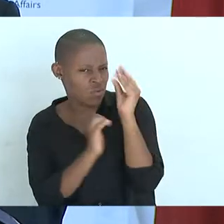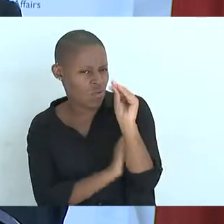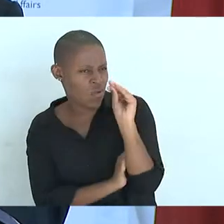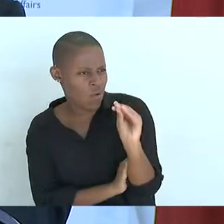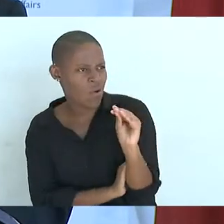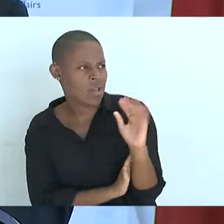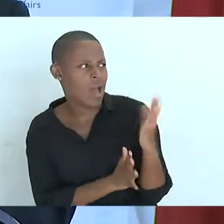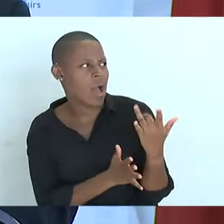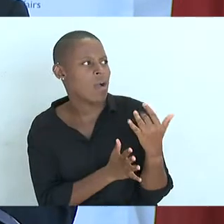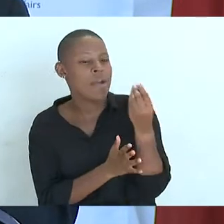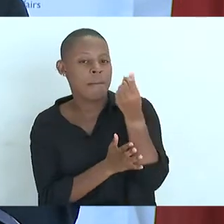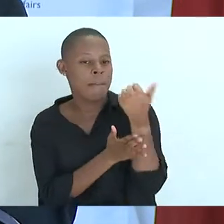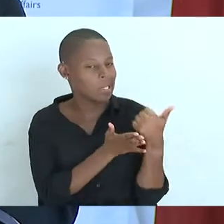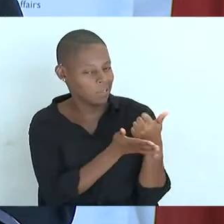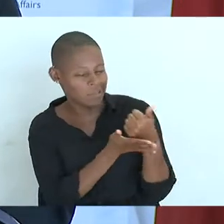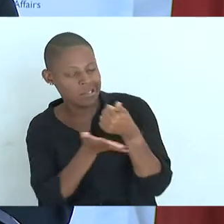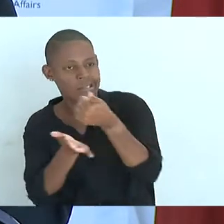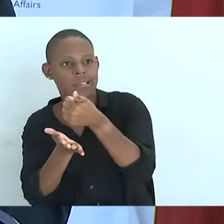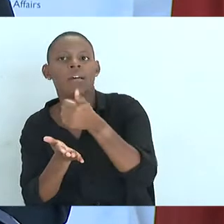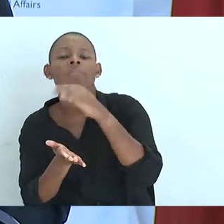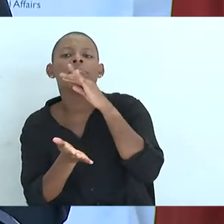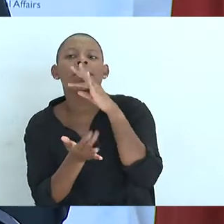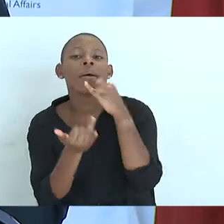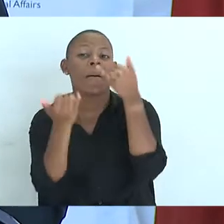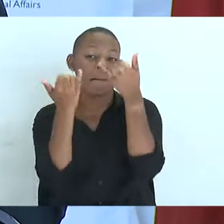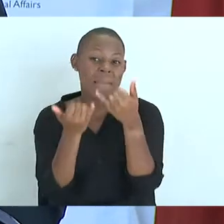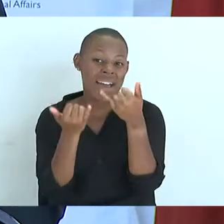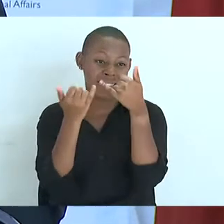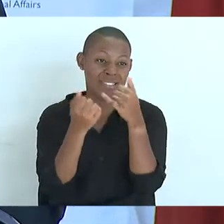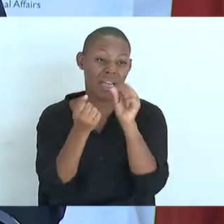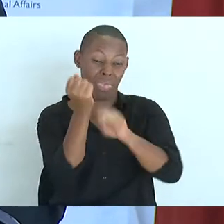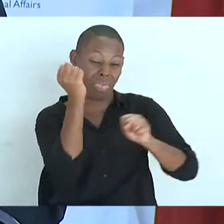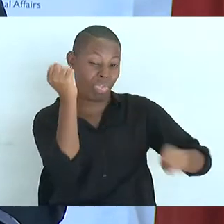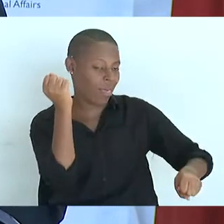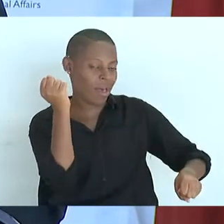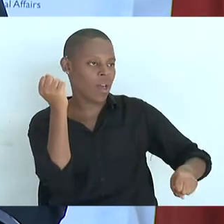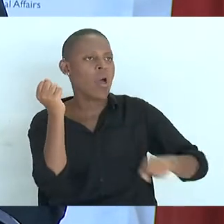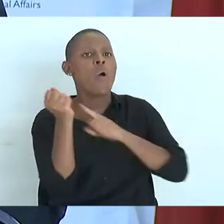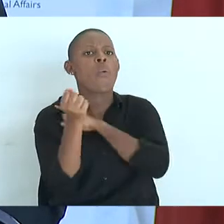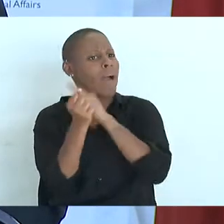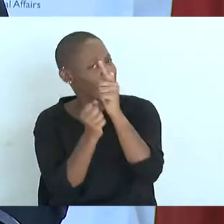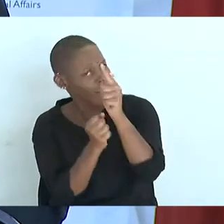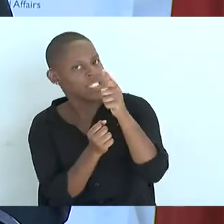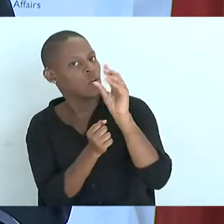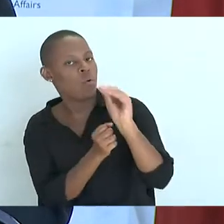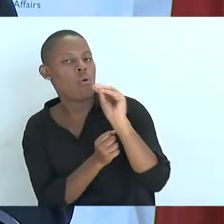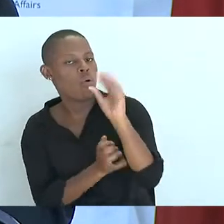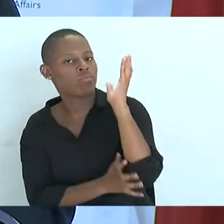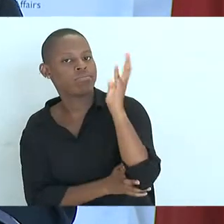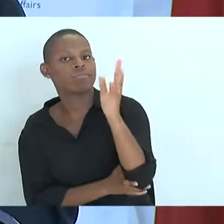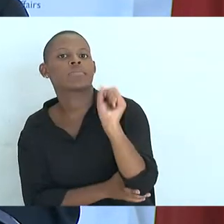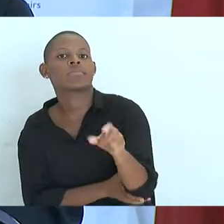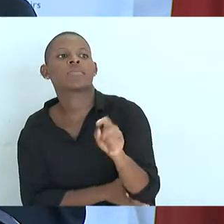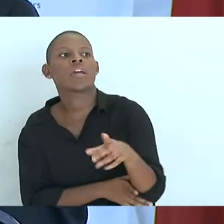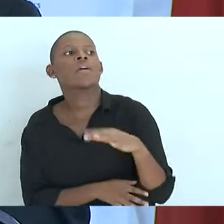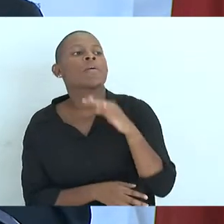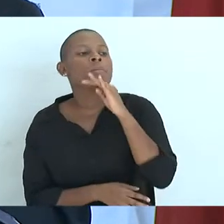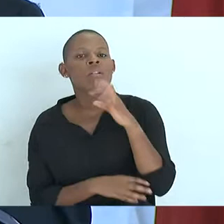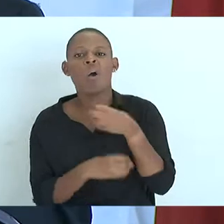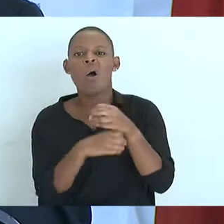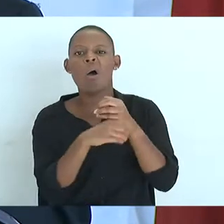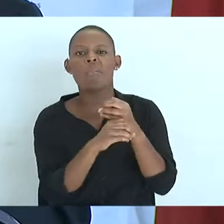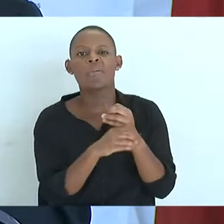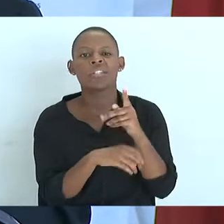funding. So I'm not going to spend time now talking about it. There's a presentation later on. But let me just use Operation Vula as an